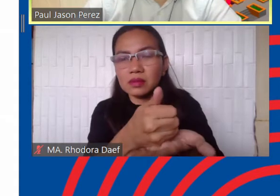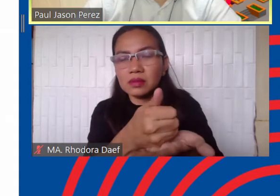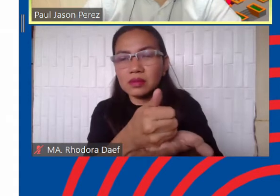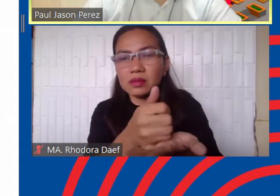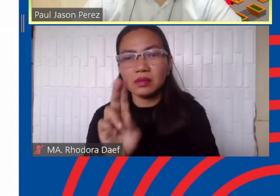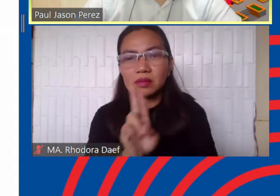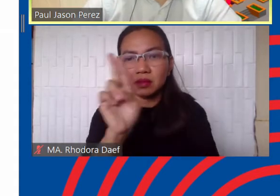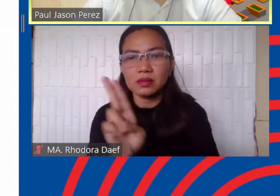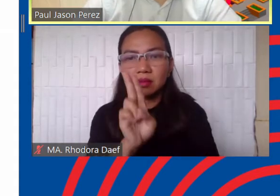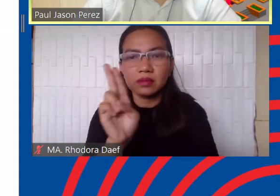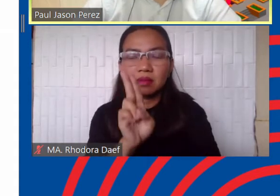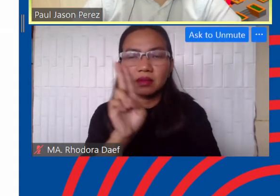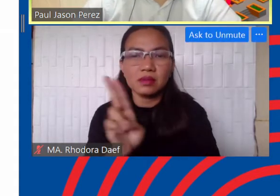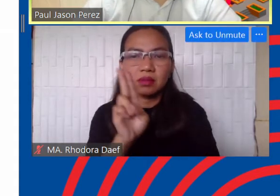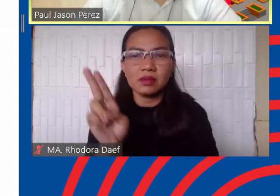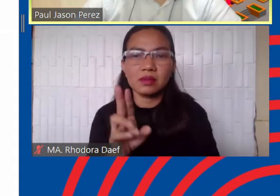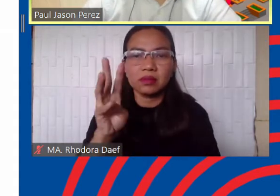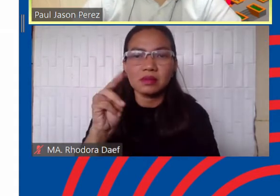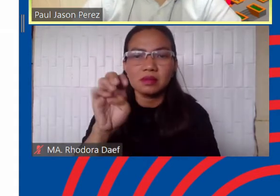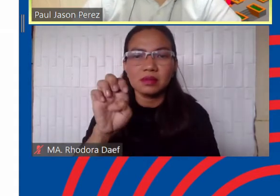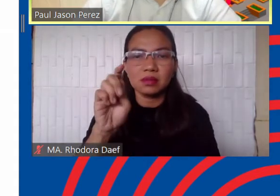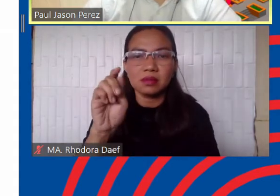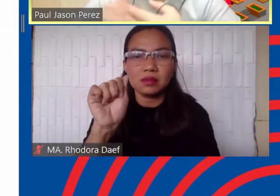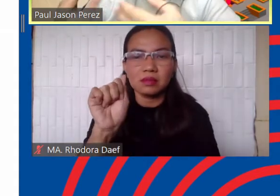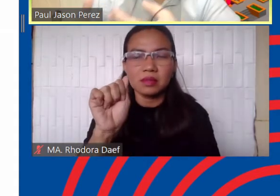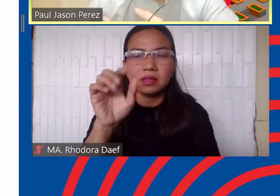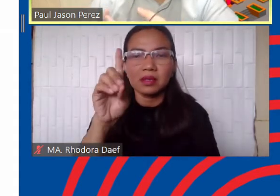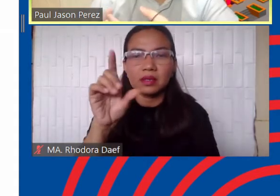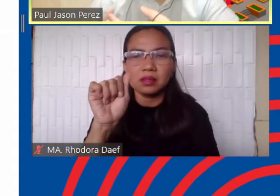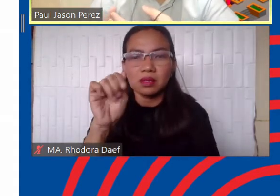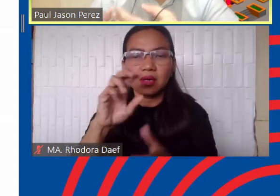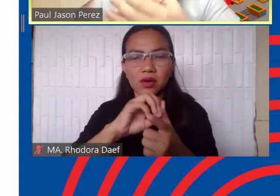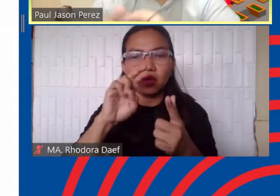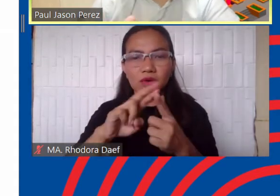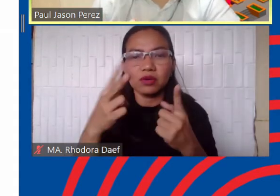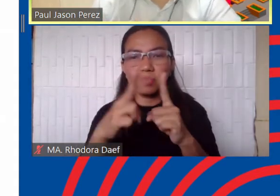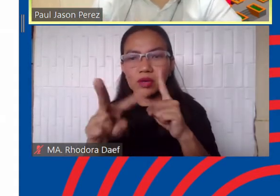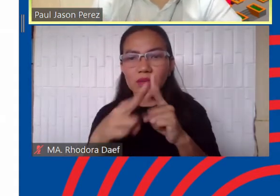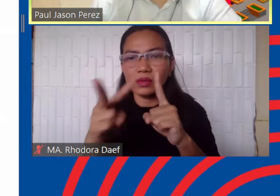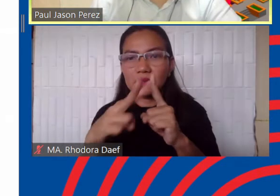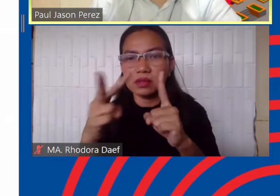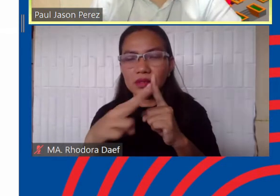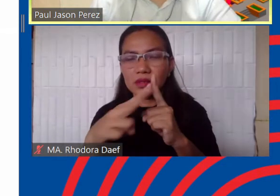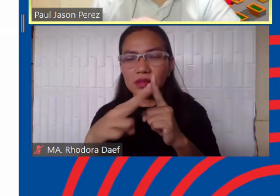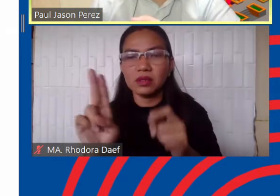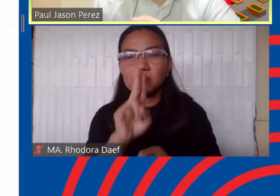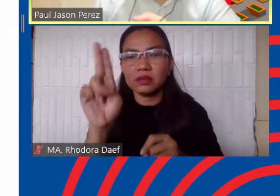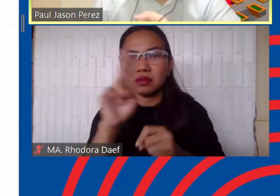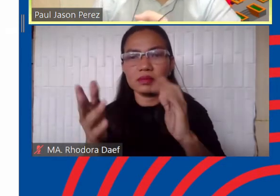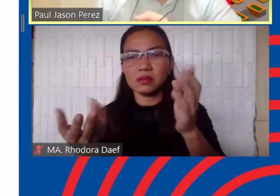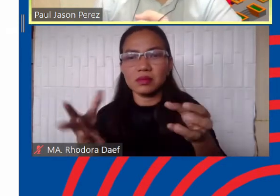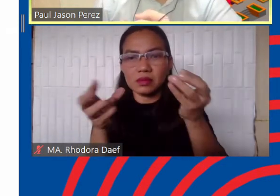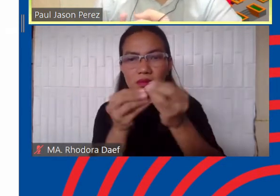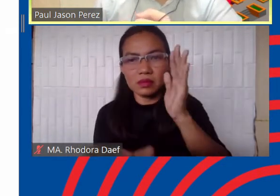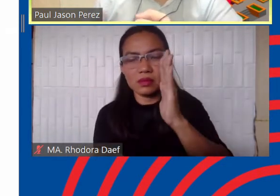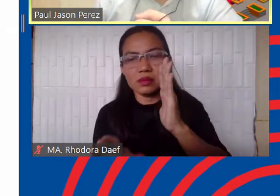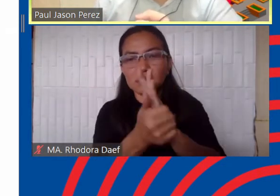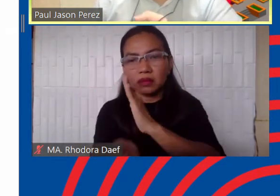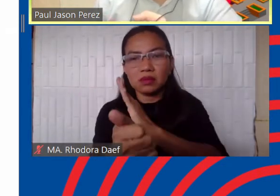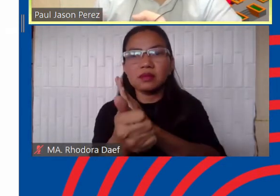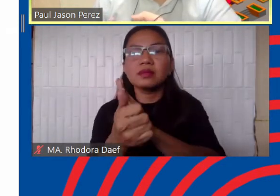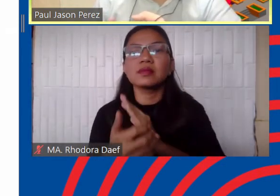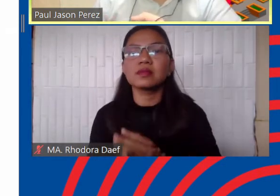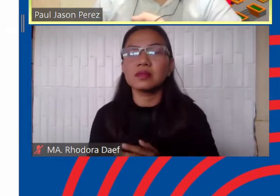using the metadata or vocabulary within your field, no? Because there